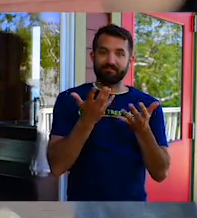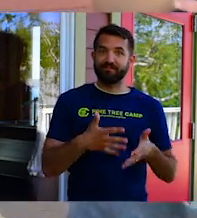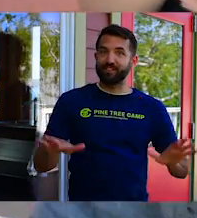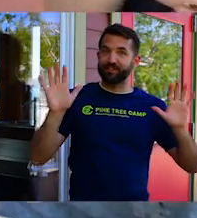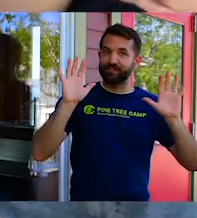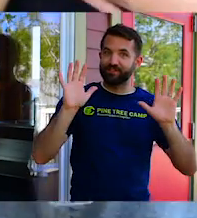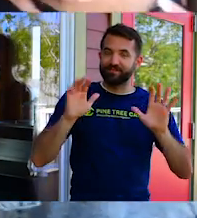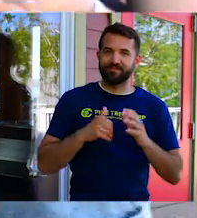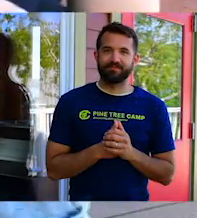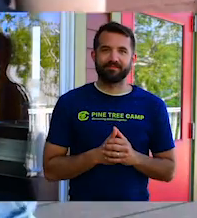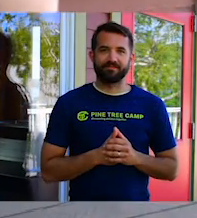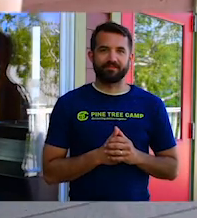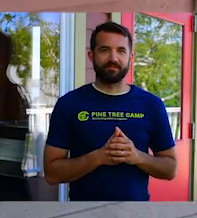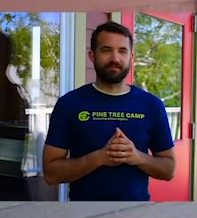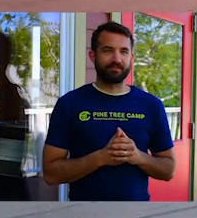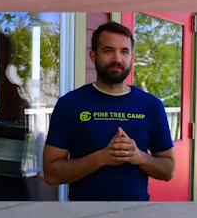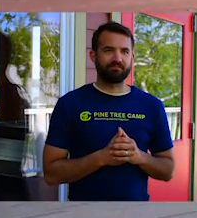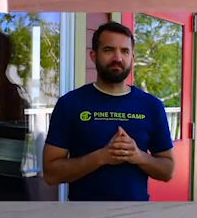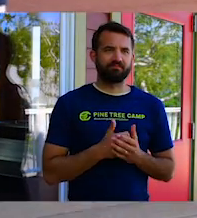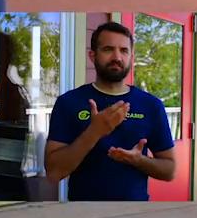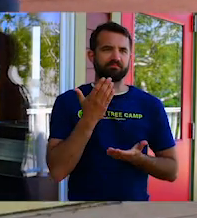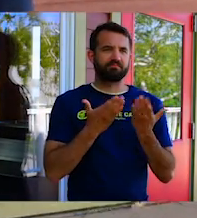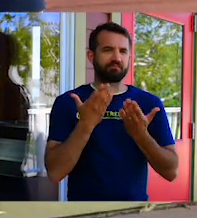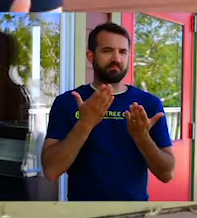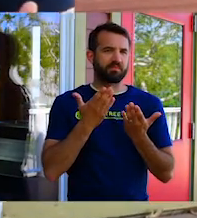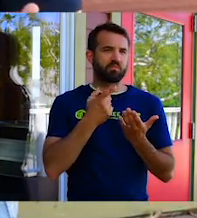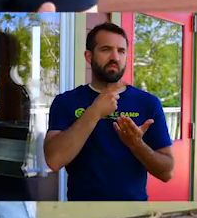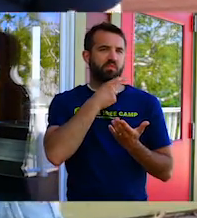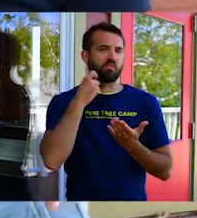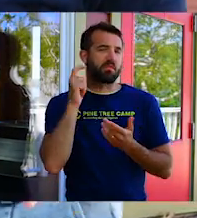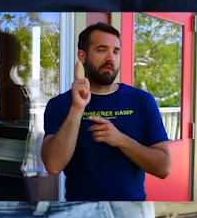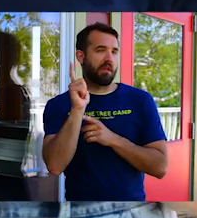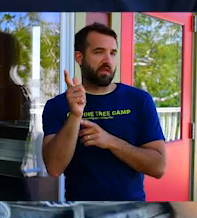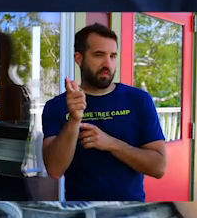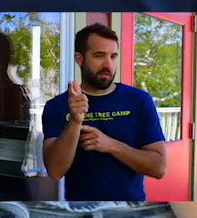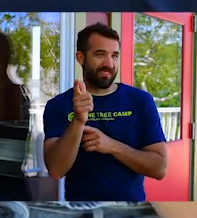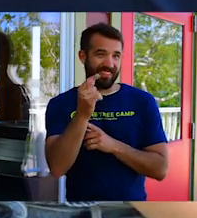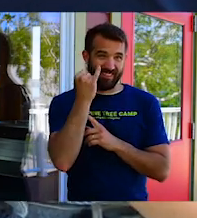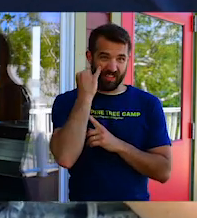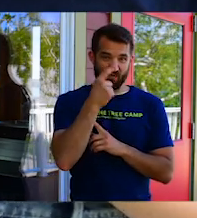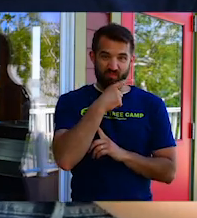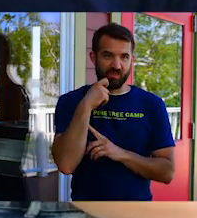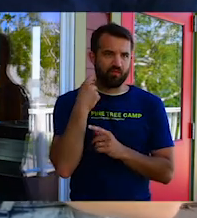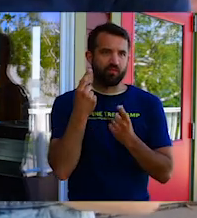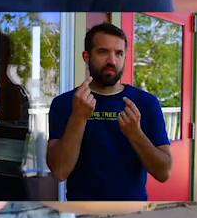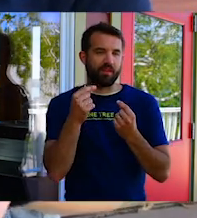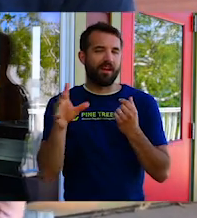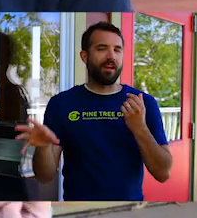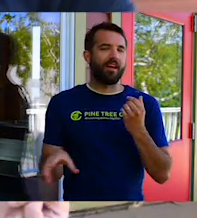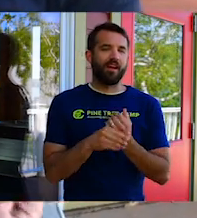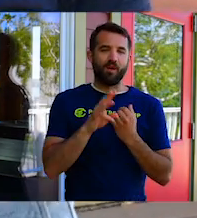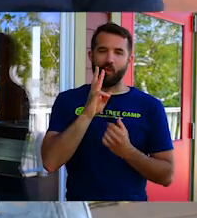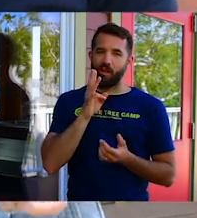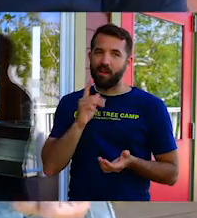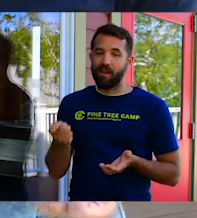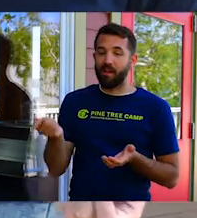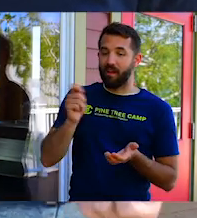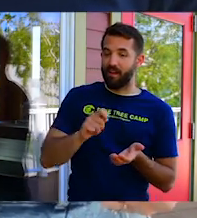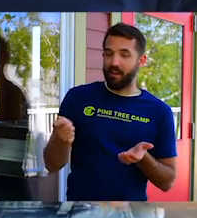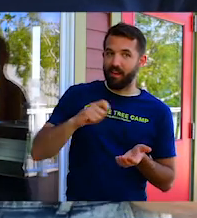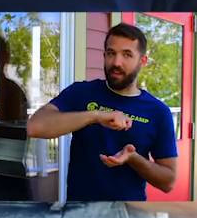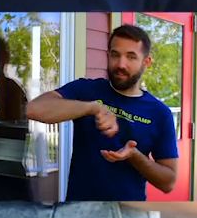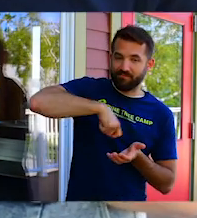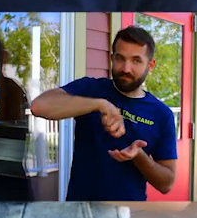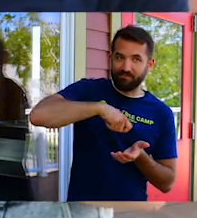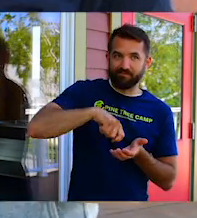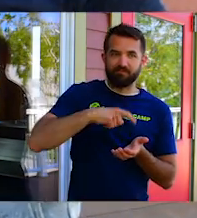The kinetic sand may dry out, but what you can easily bring it back to life by just adding a bit more water. Again, I recommend just doing a spoonful at a time to make sure